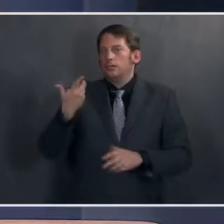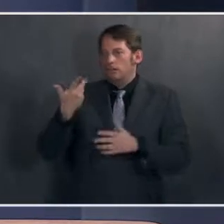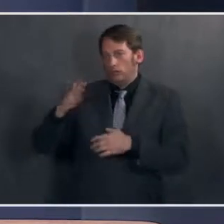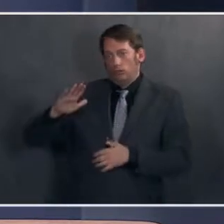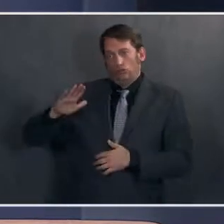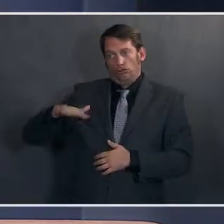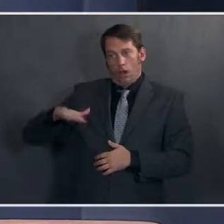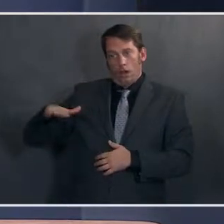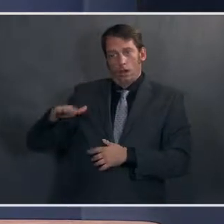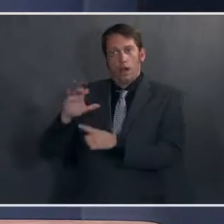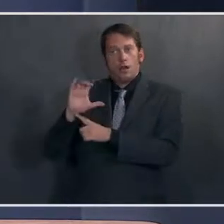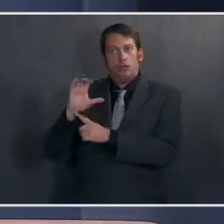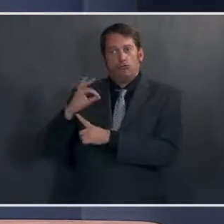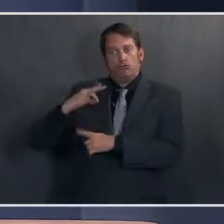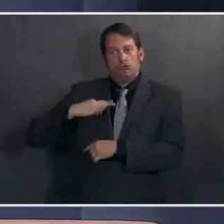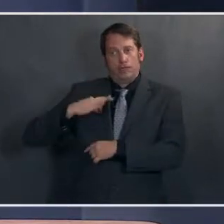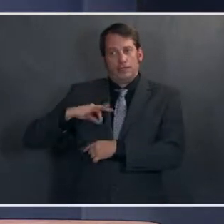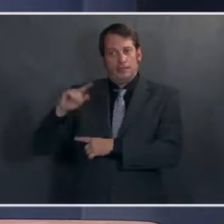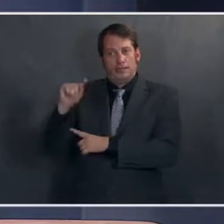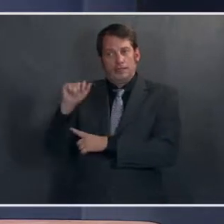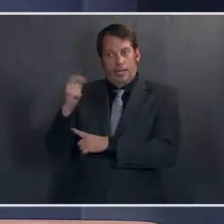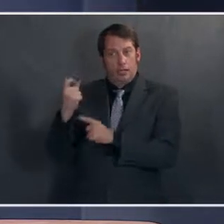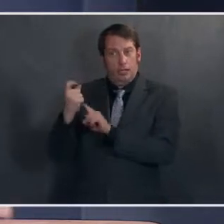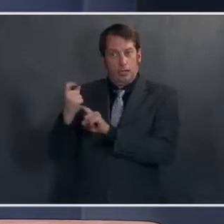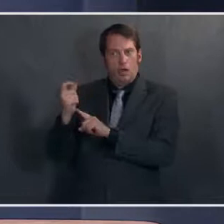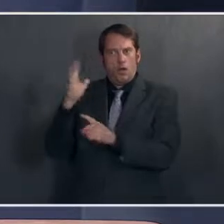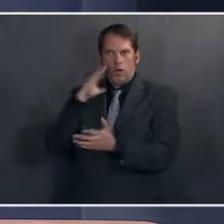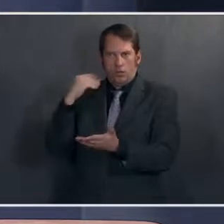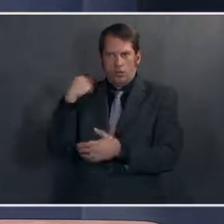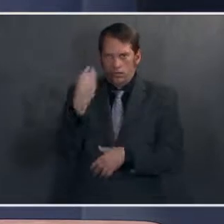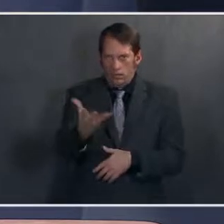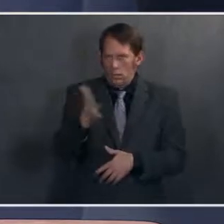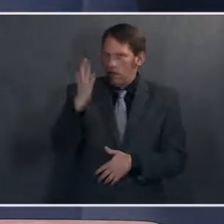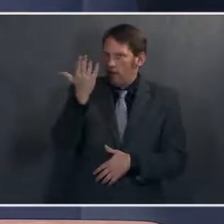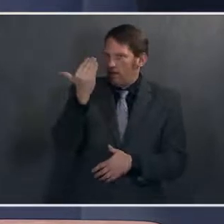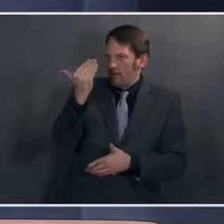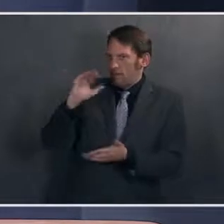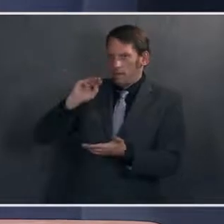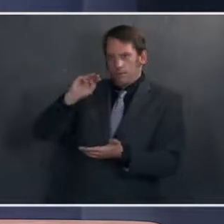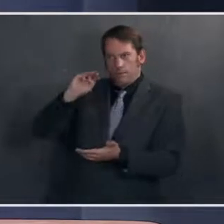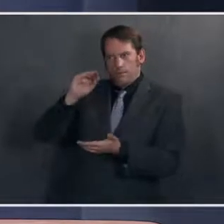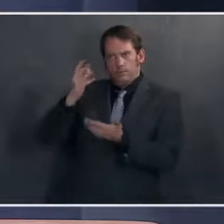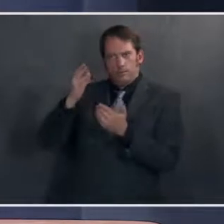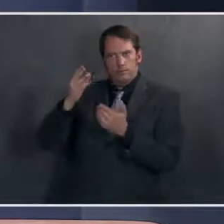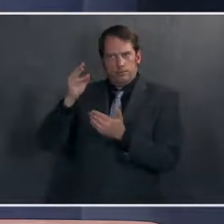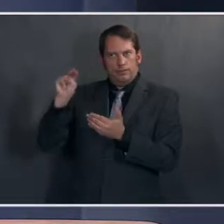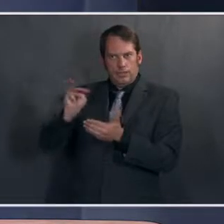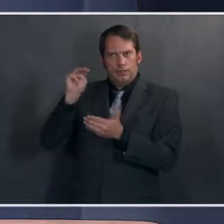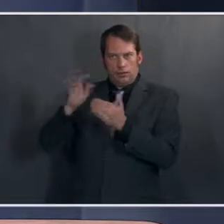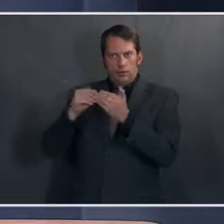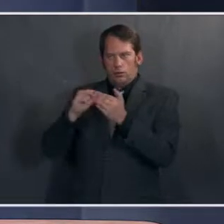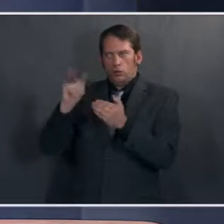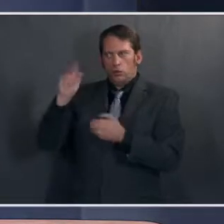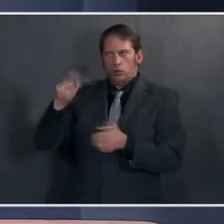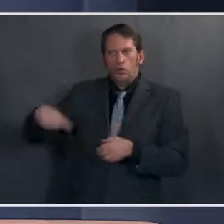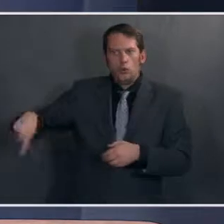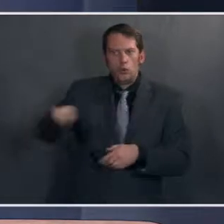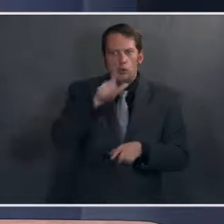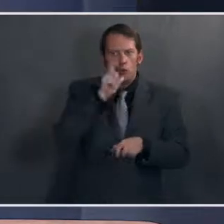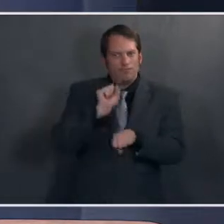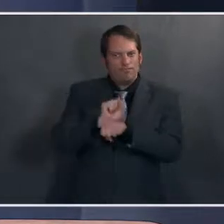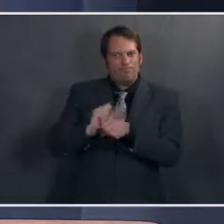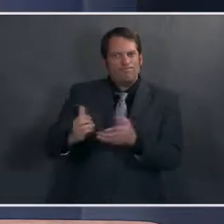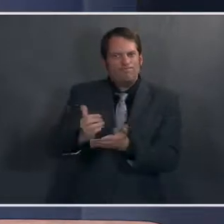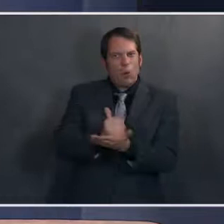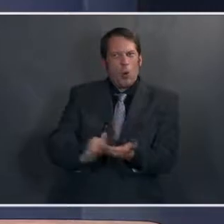15 million lower-income essential workers. The president's plan together would reduce the number of kids living